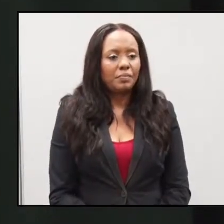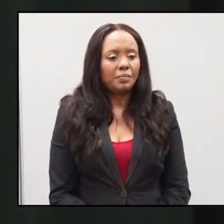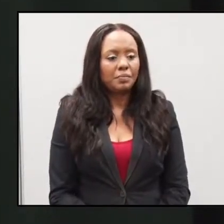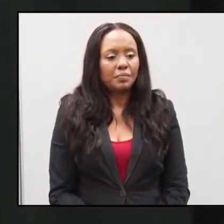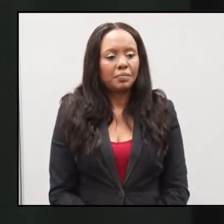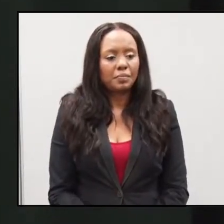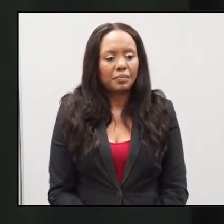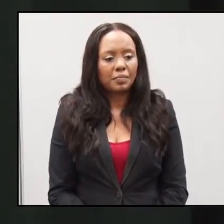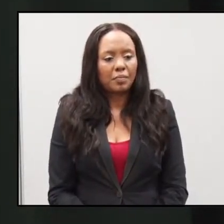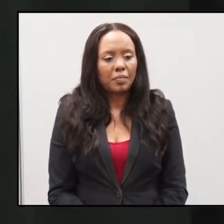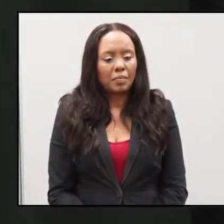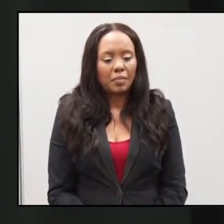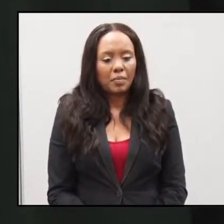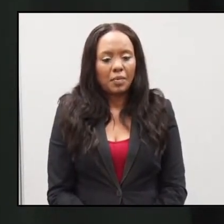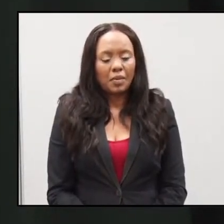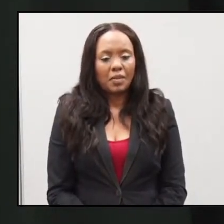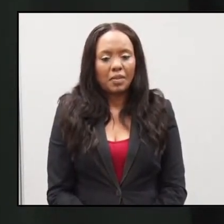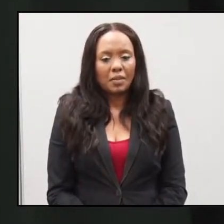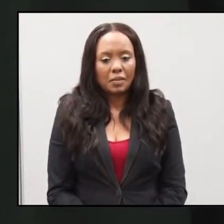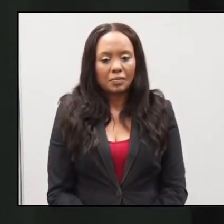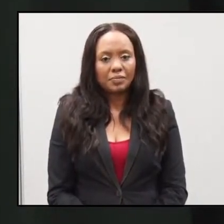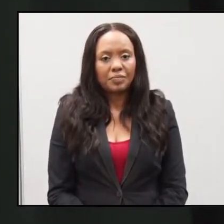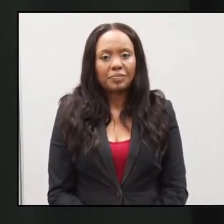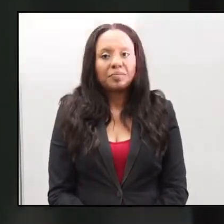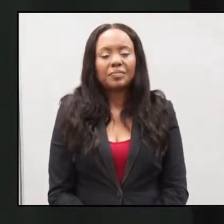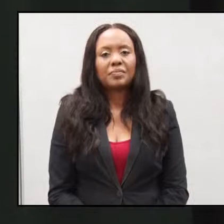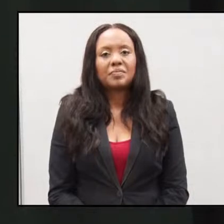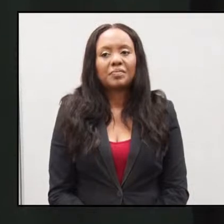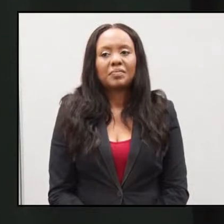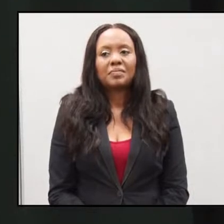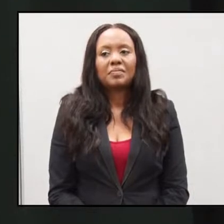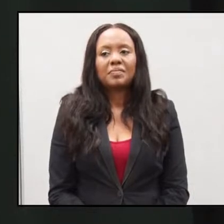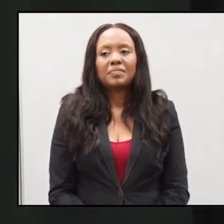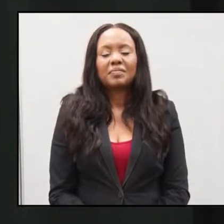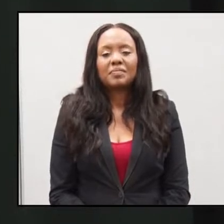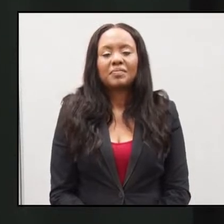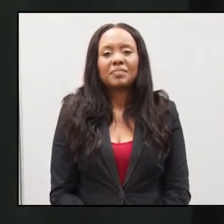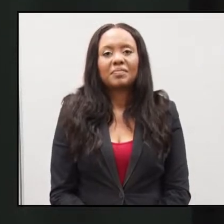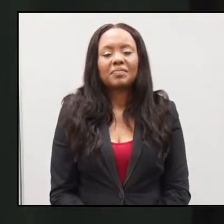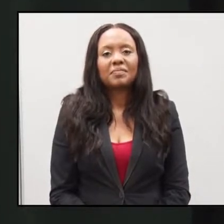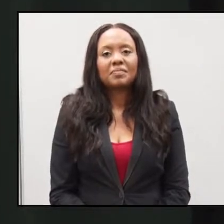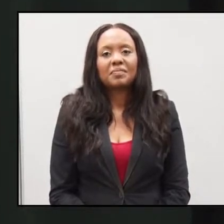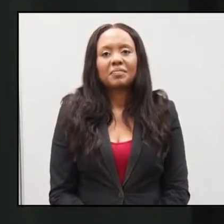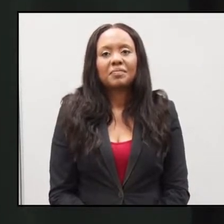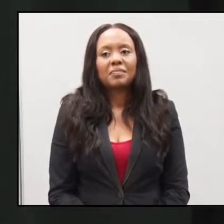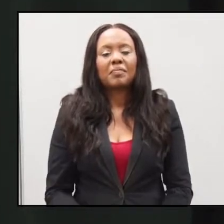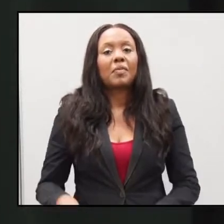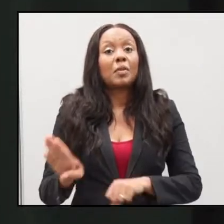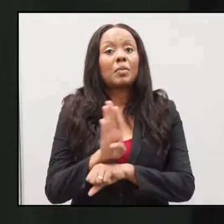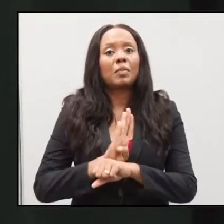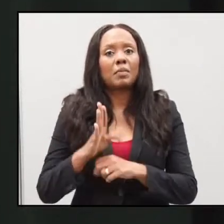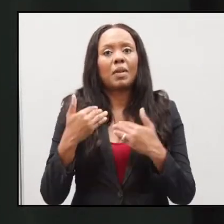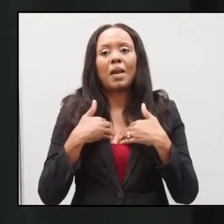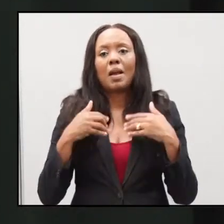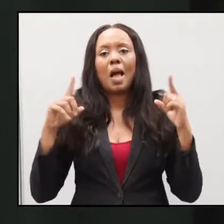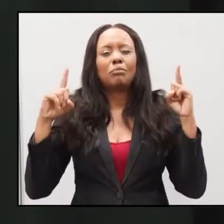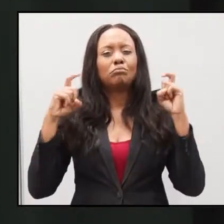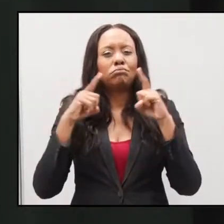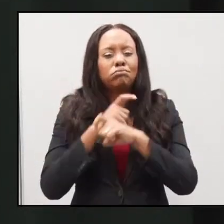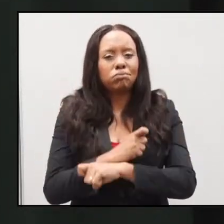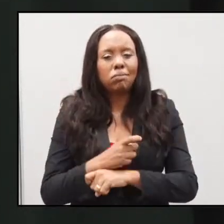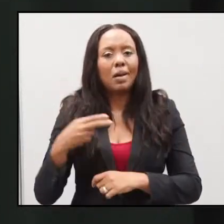This country has a complex and difficult history. And that's why I said